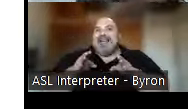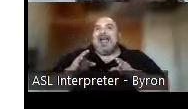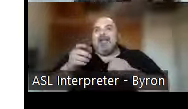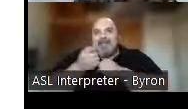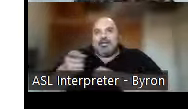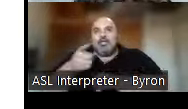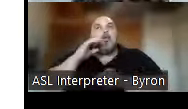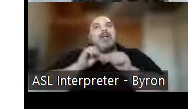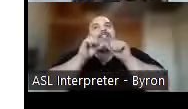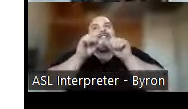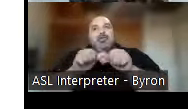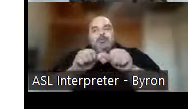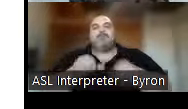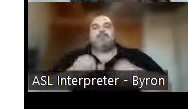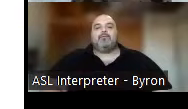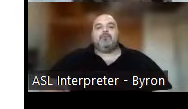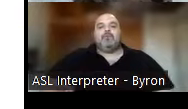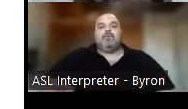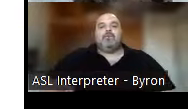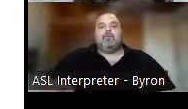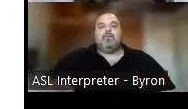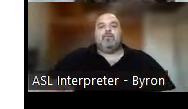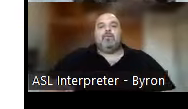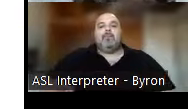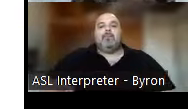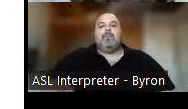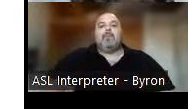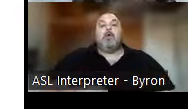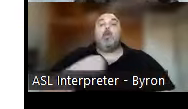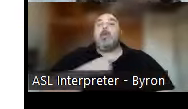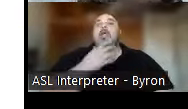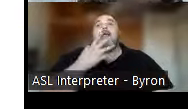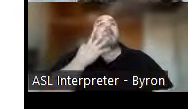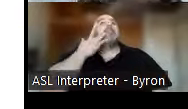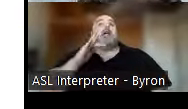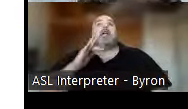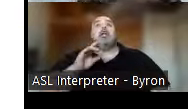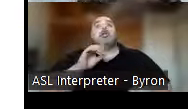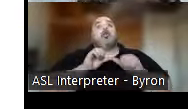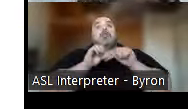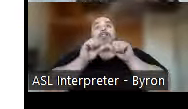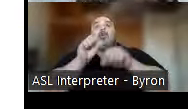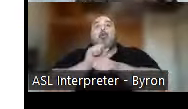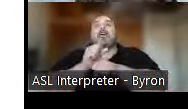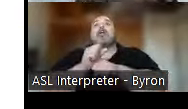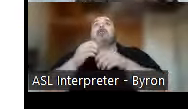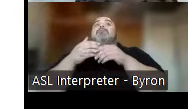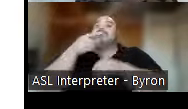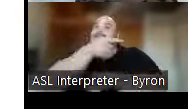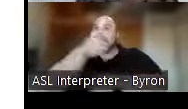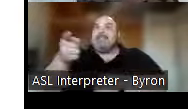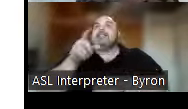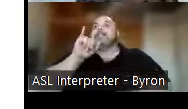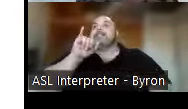to continue on. So we feel really fortunate to continue to work towards these initiatives and build on